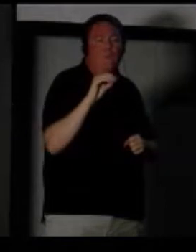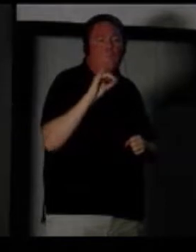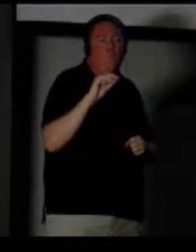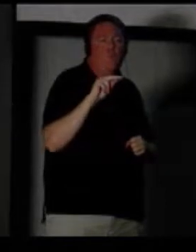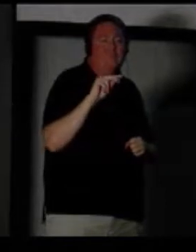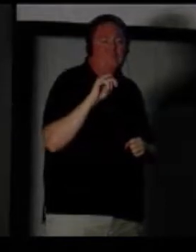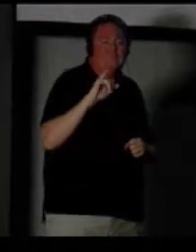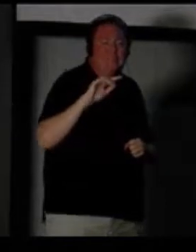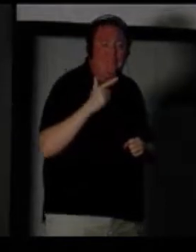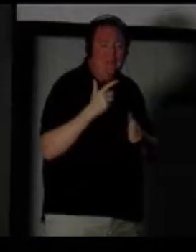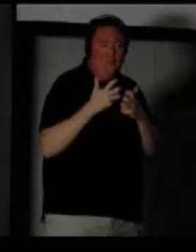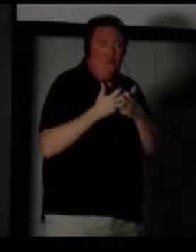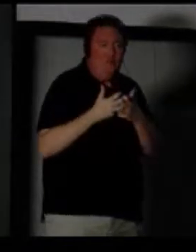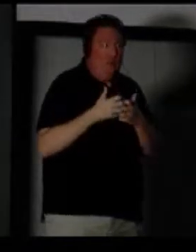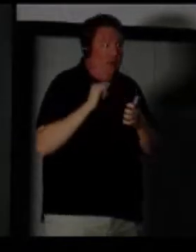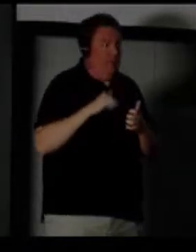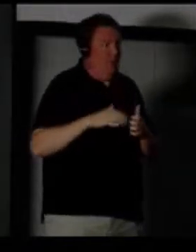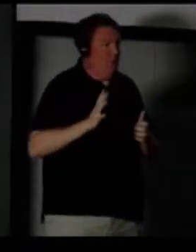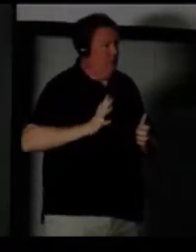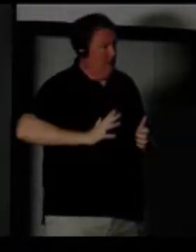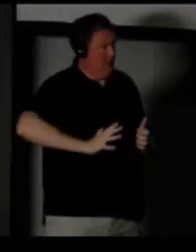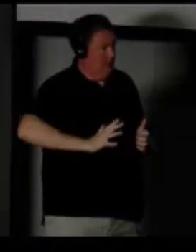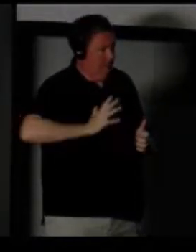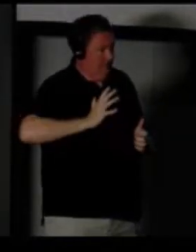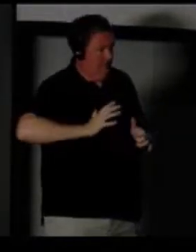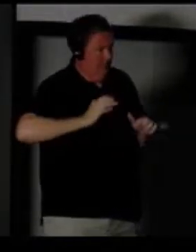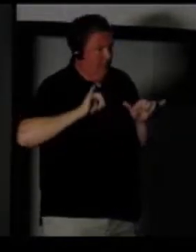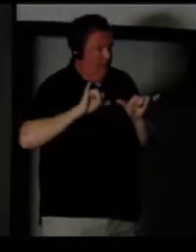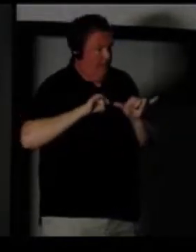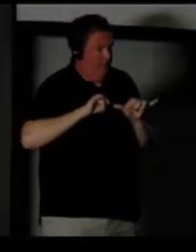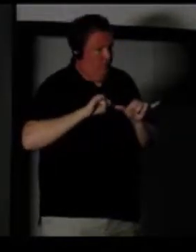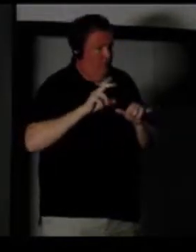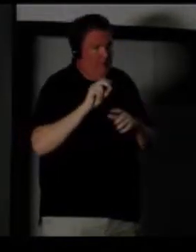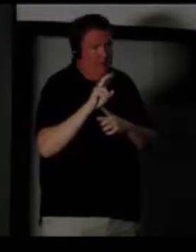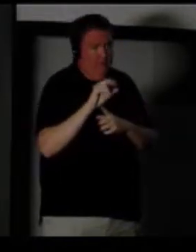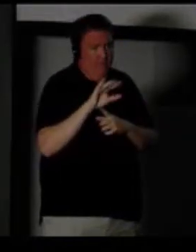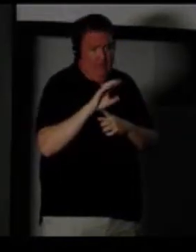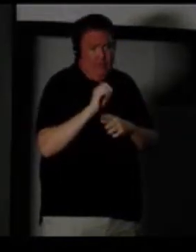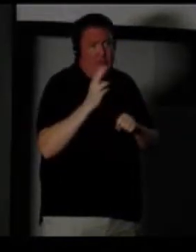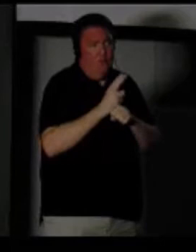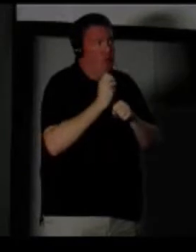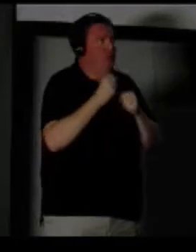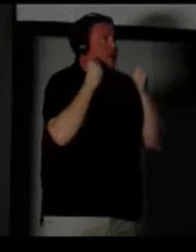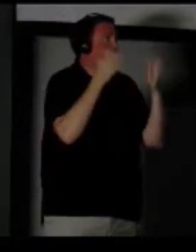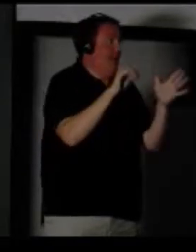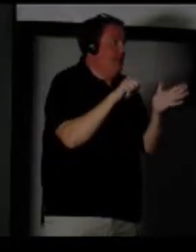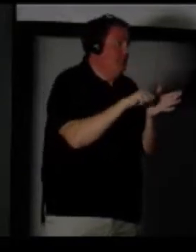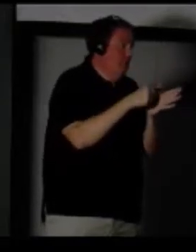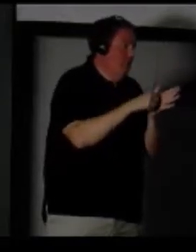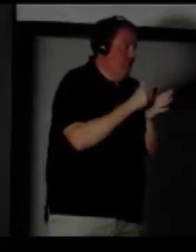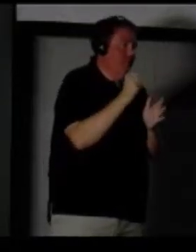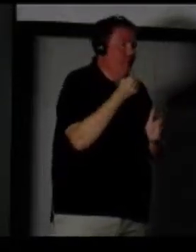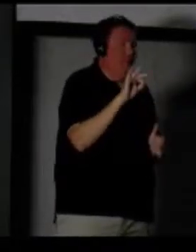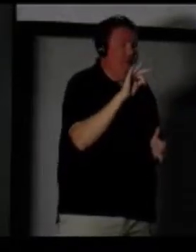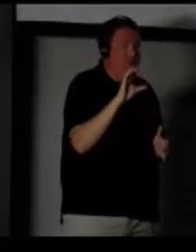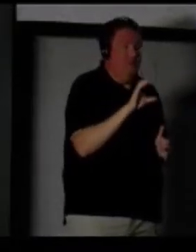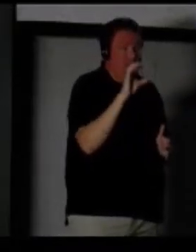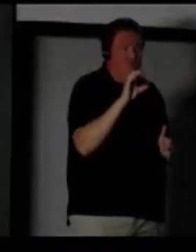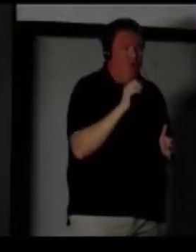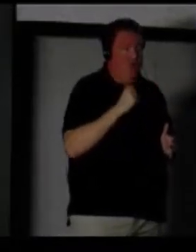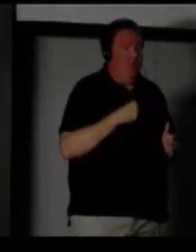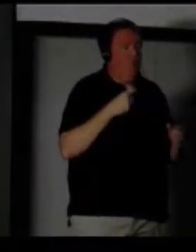a sophisticated measuring device widely used by 19th century sculptors in their studios to